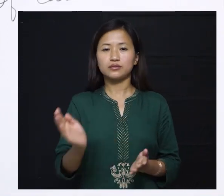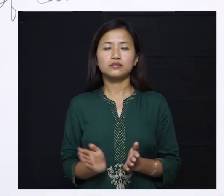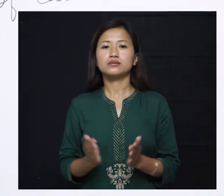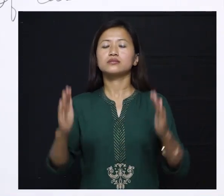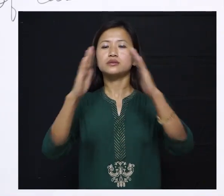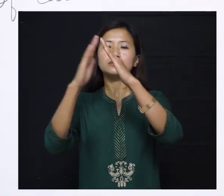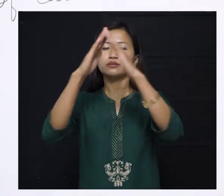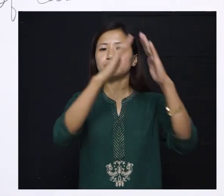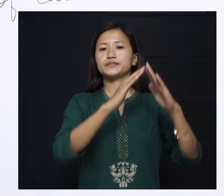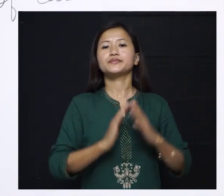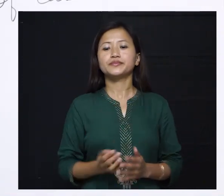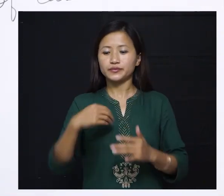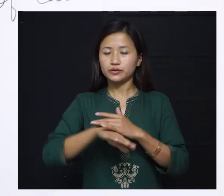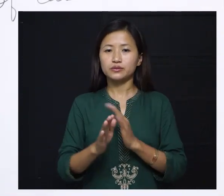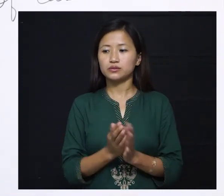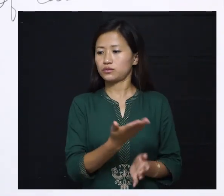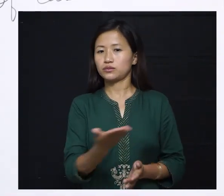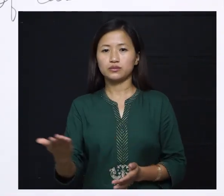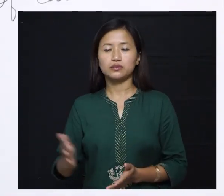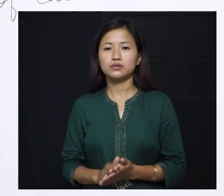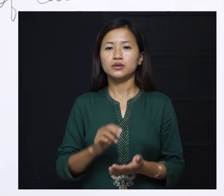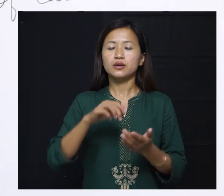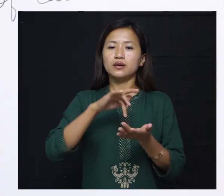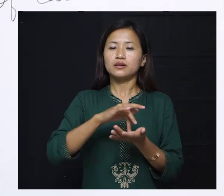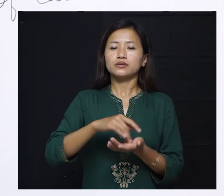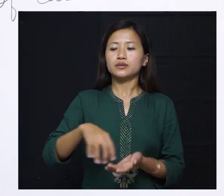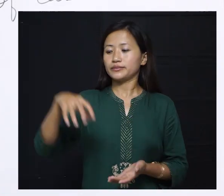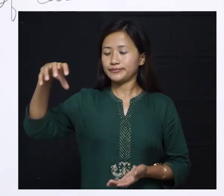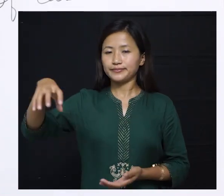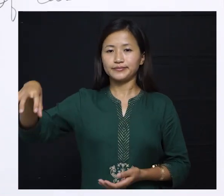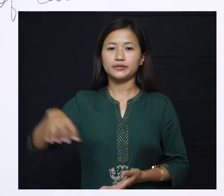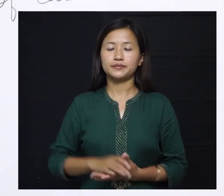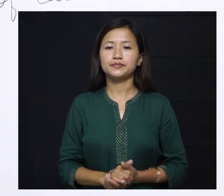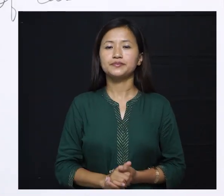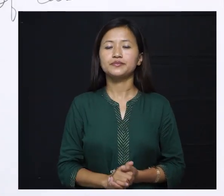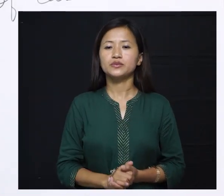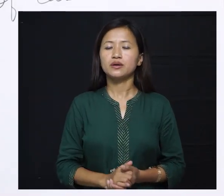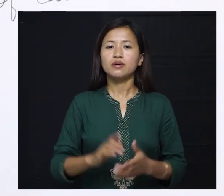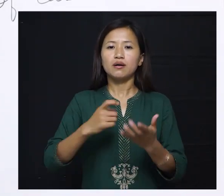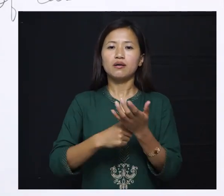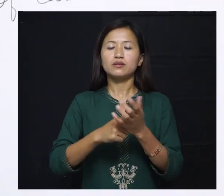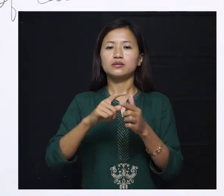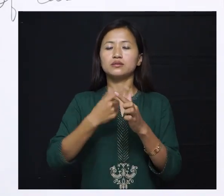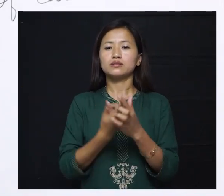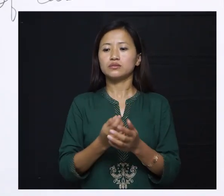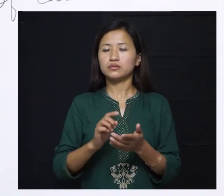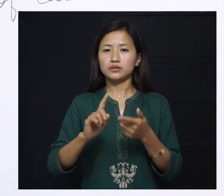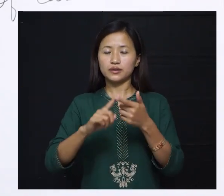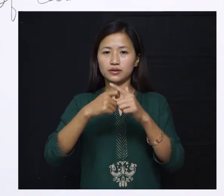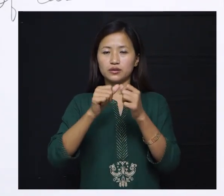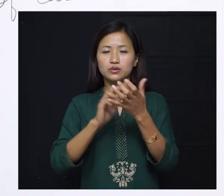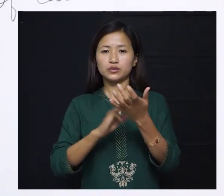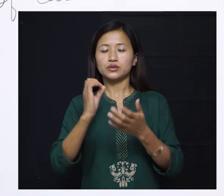towns in those kingdoms. So under the Rajputs, the main towns were Ajmer,